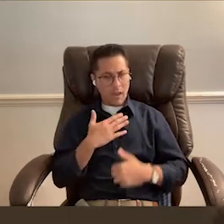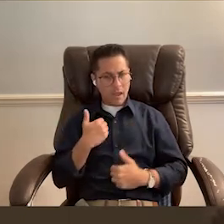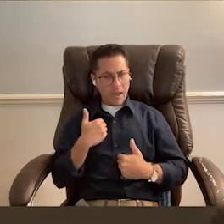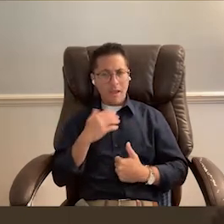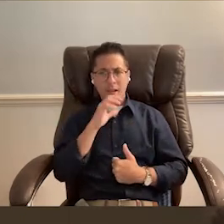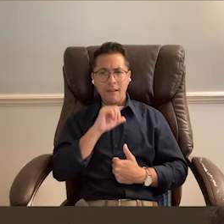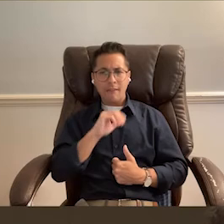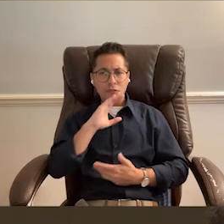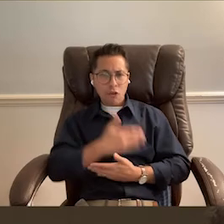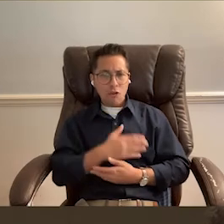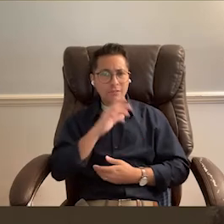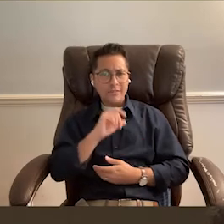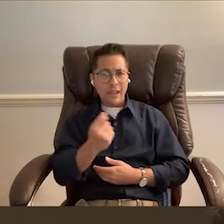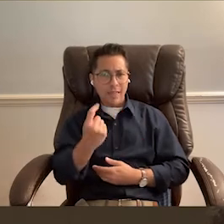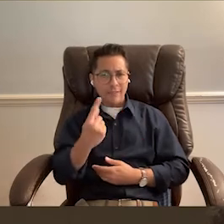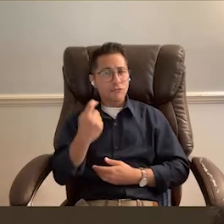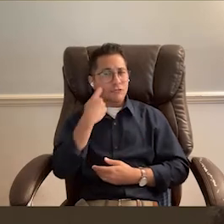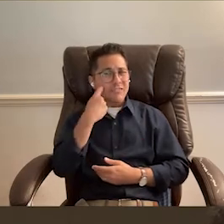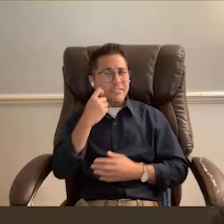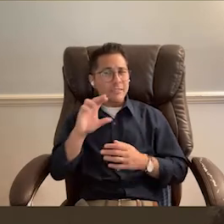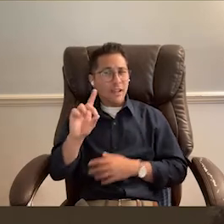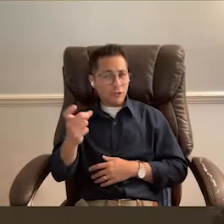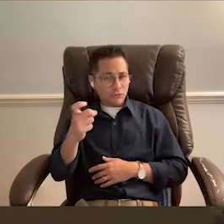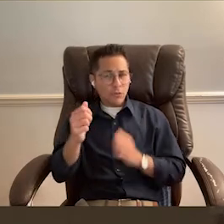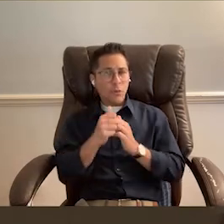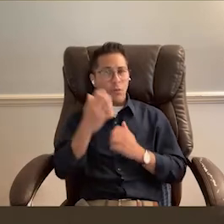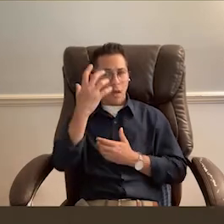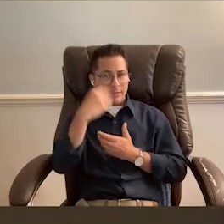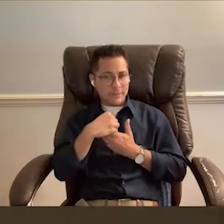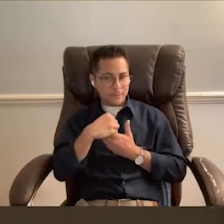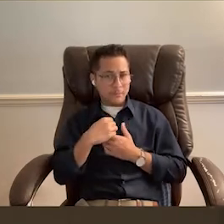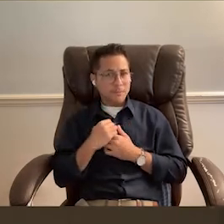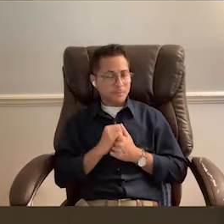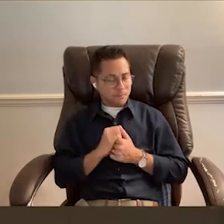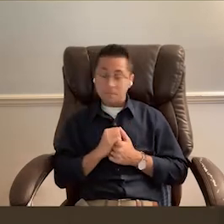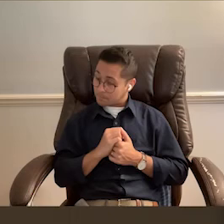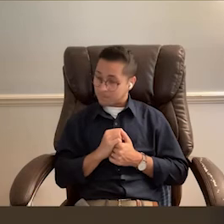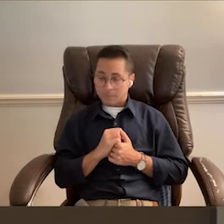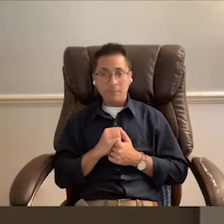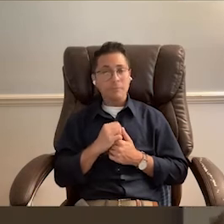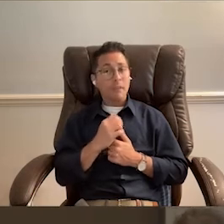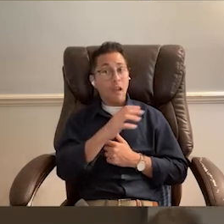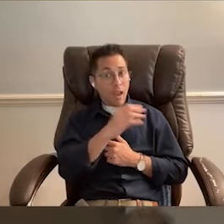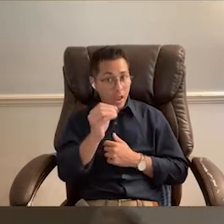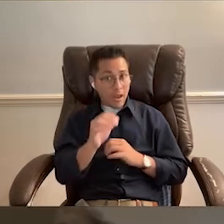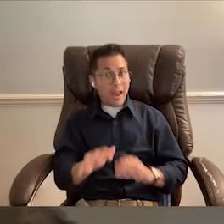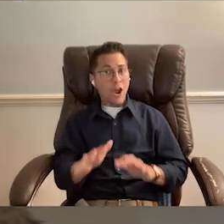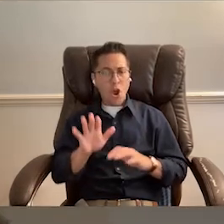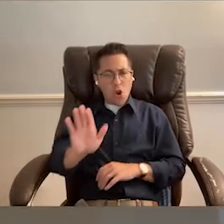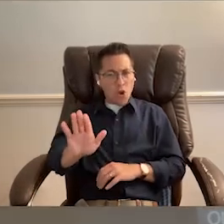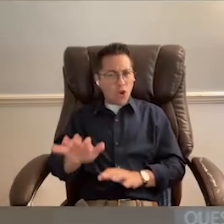We met before. Yeah. Like I told you, I have an 11-year-old girl who's been recently diagnosed